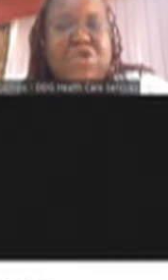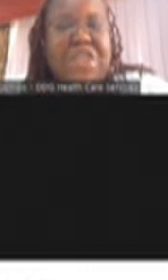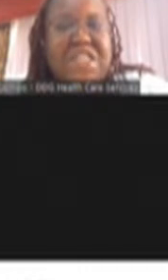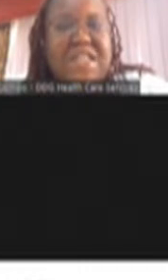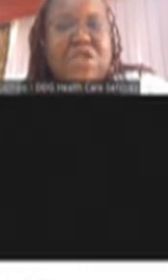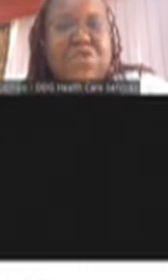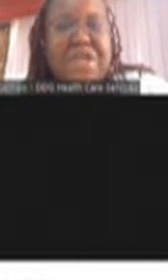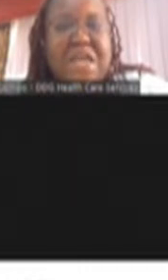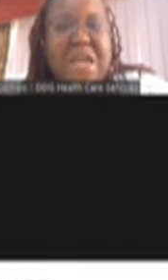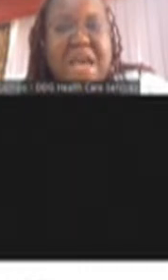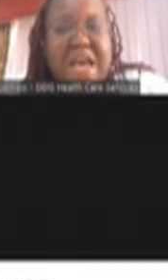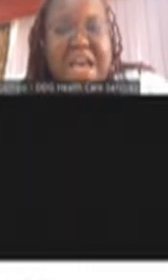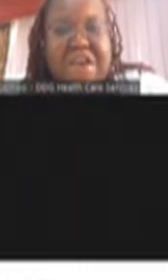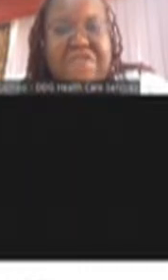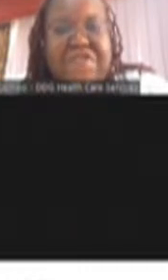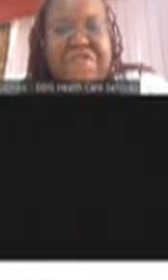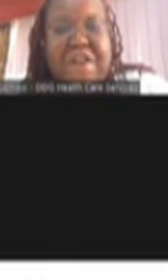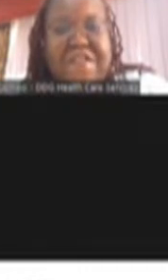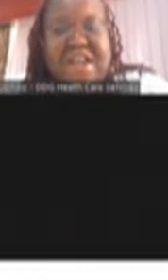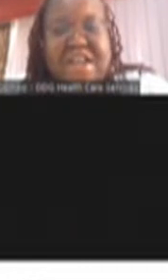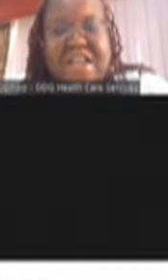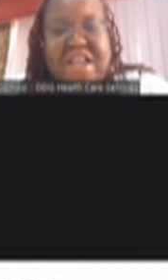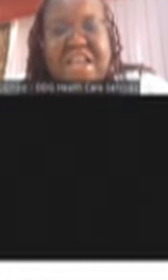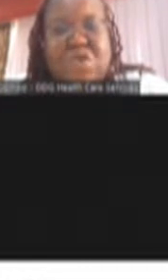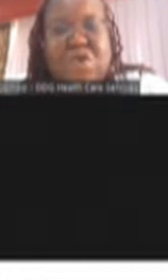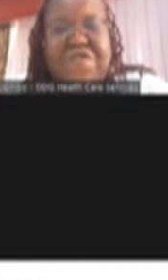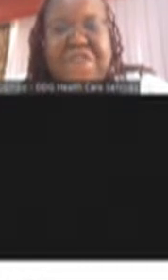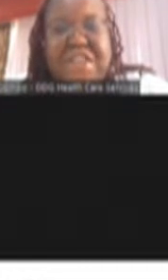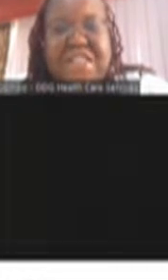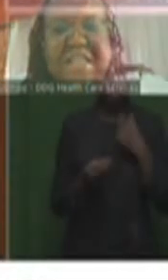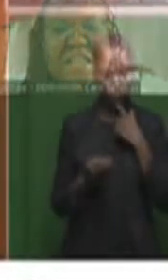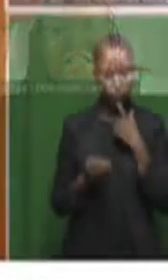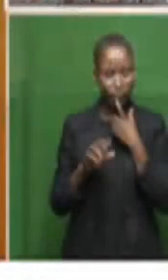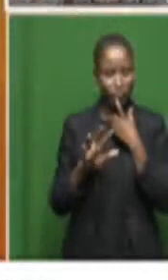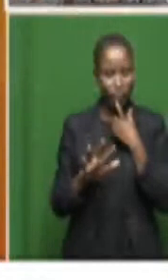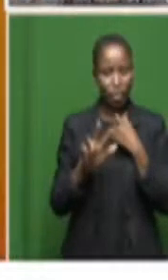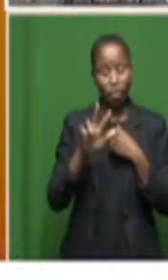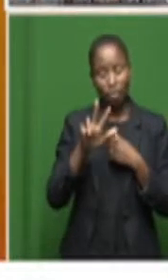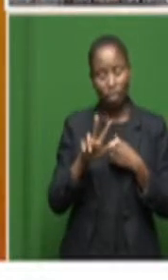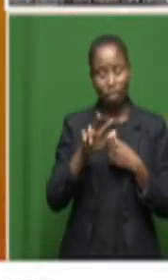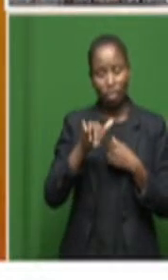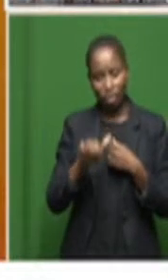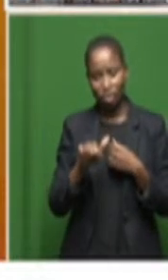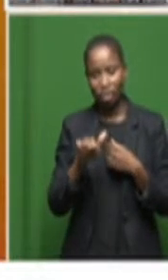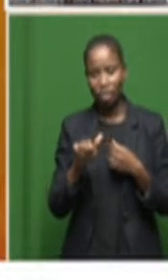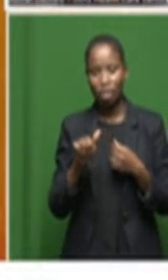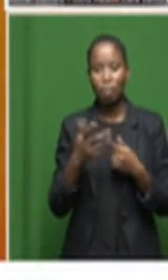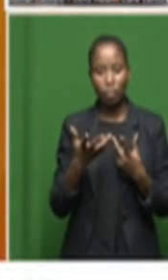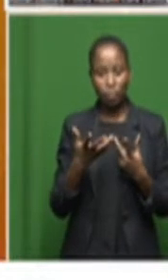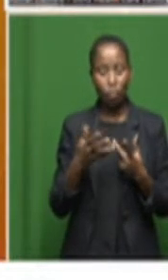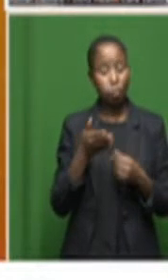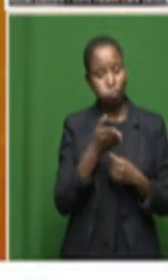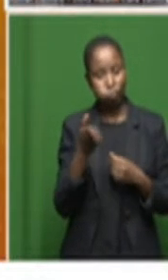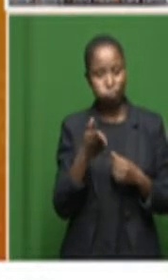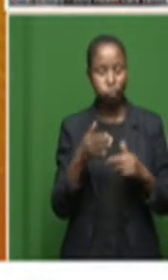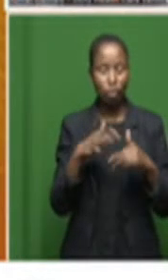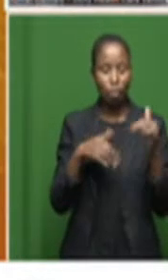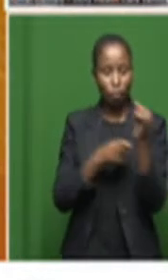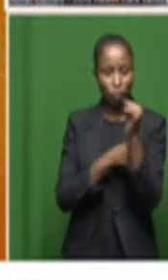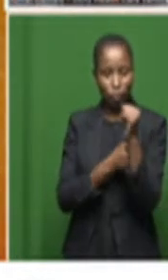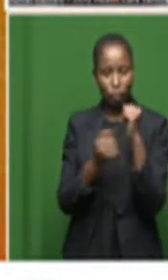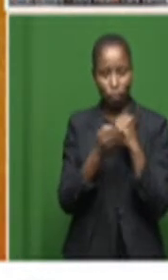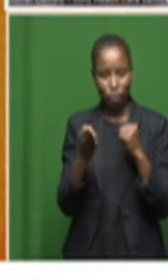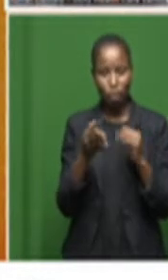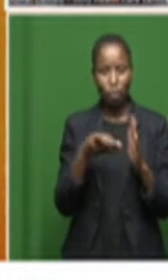our situation, that we have 581 fixed existing facilities, which can be a delivery